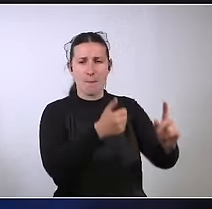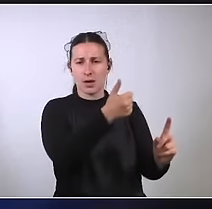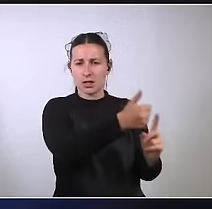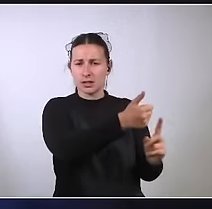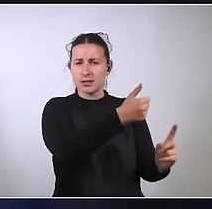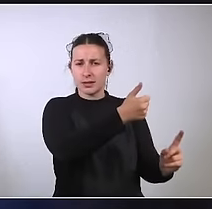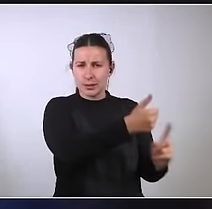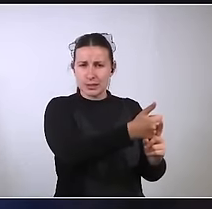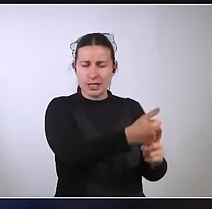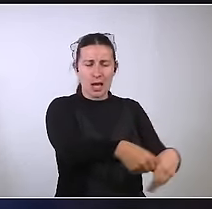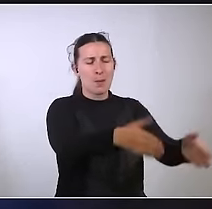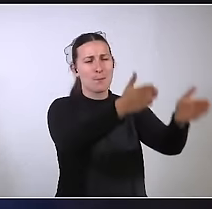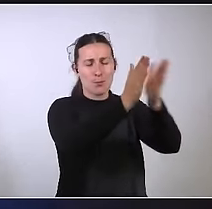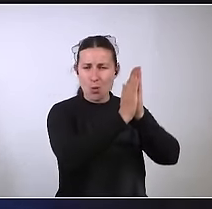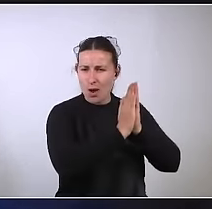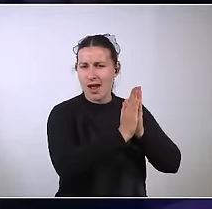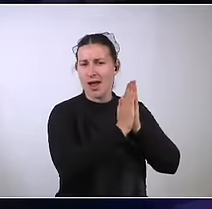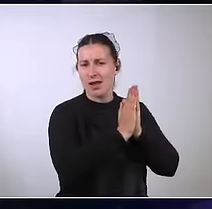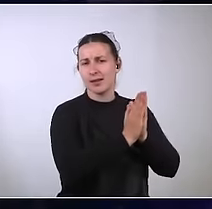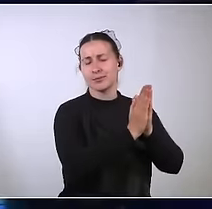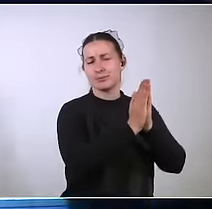themselves and pray,